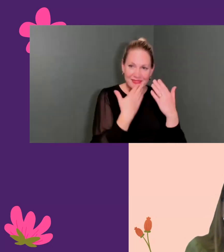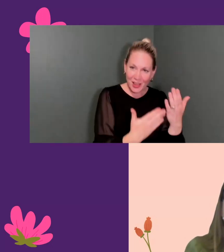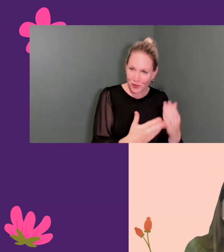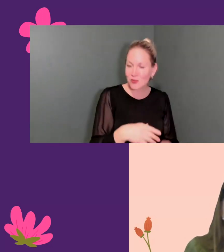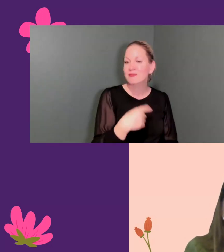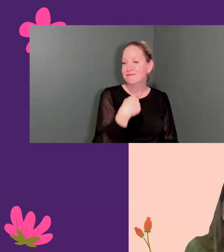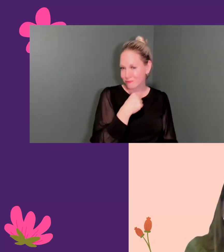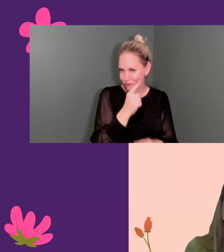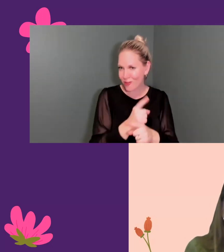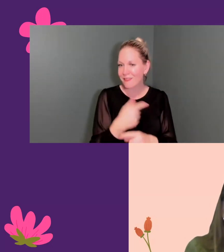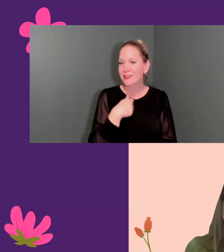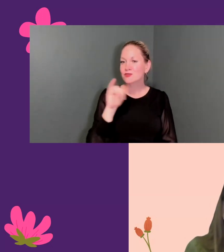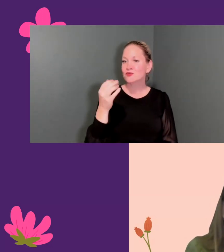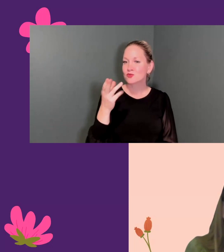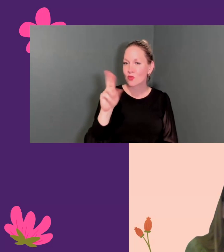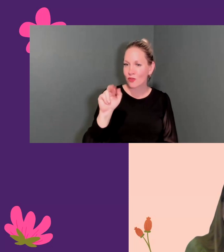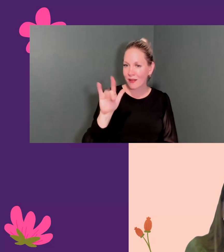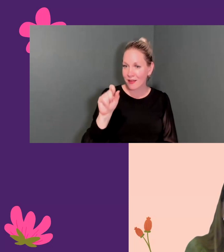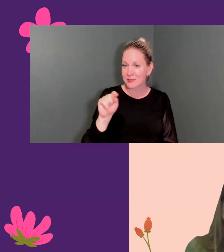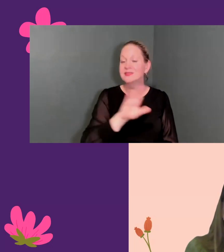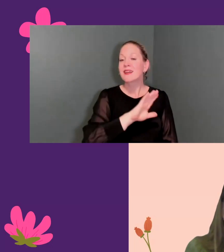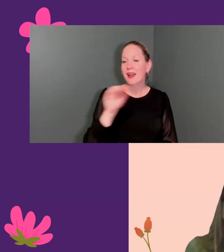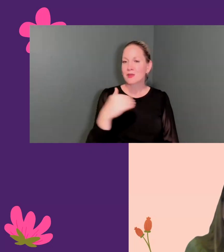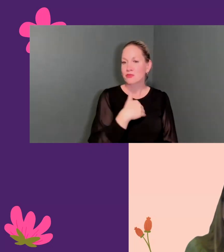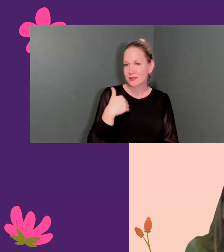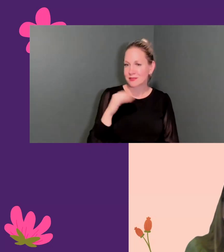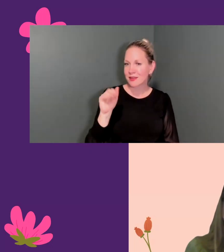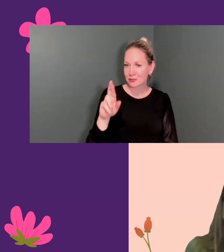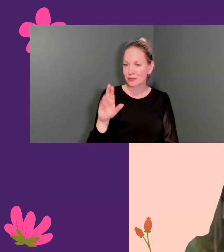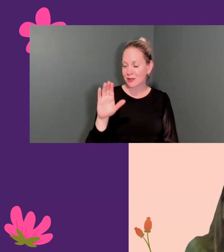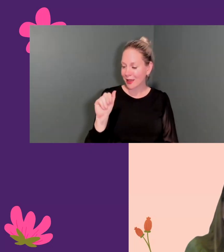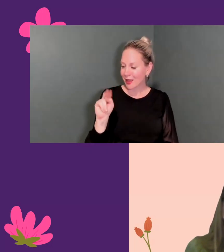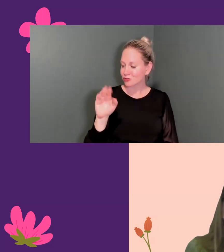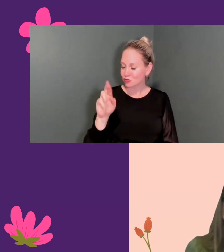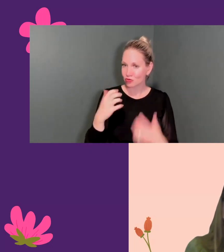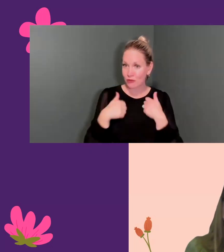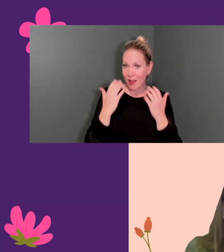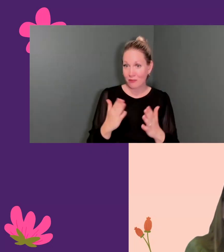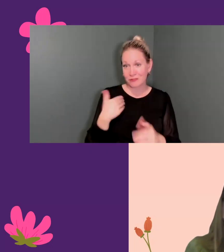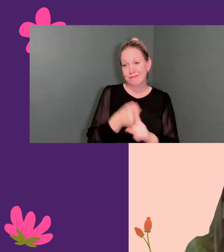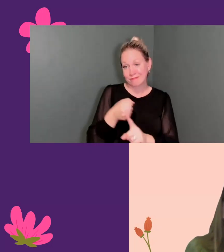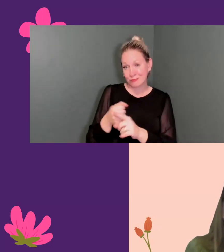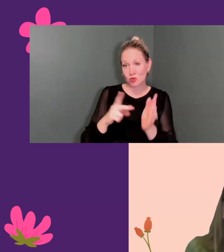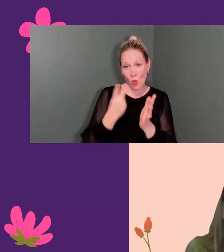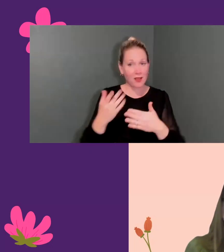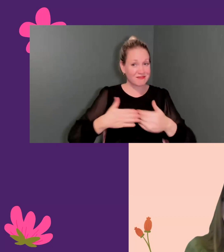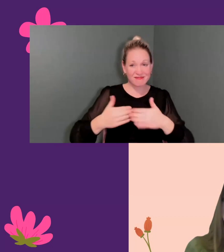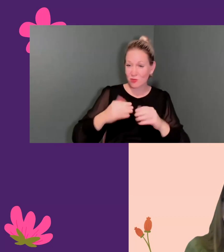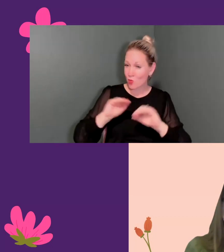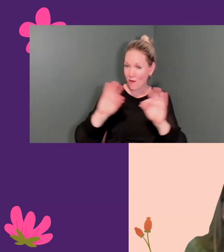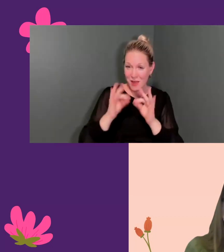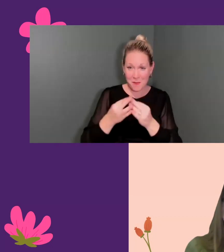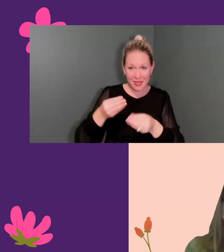survivor. I battled it twice in my 30s, even though I have no family history of the disease and no known genetic mutations. At the